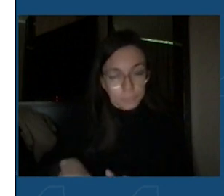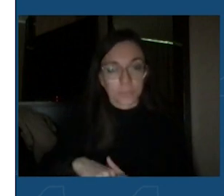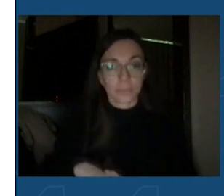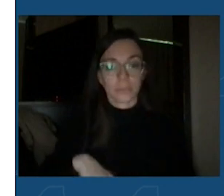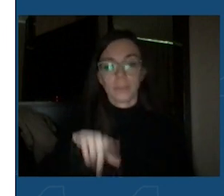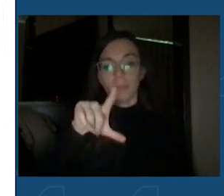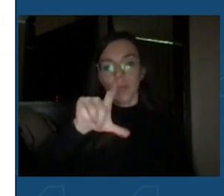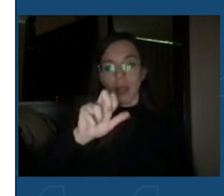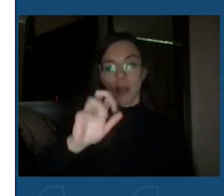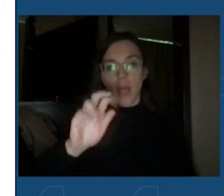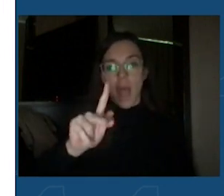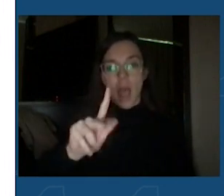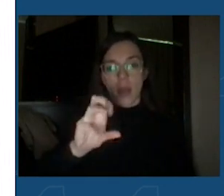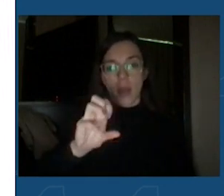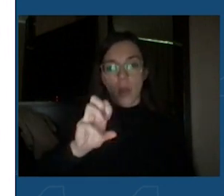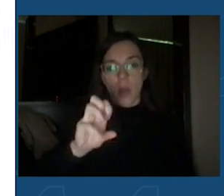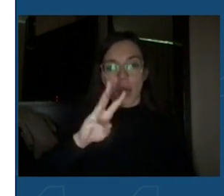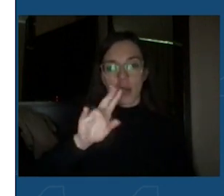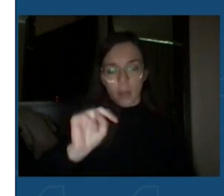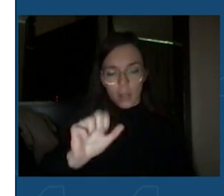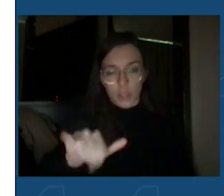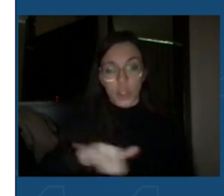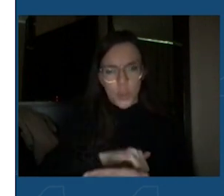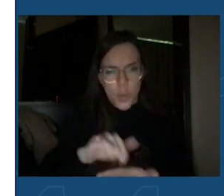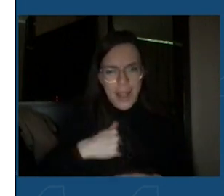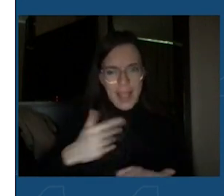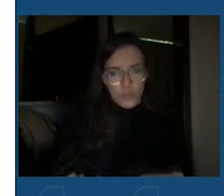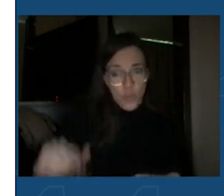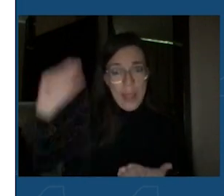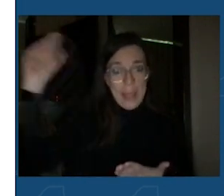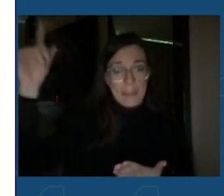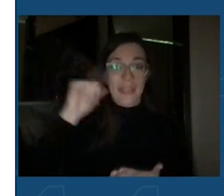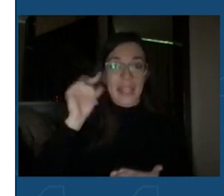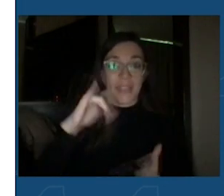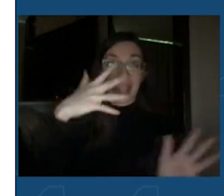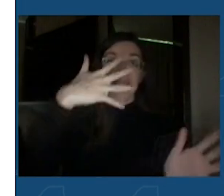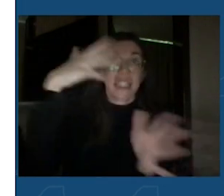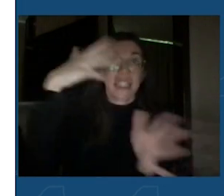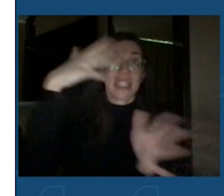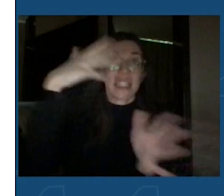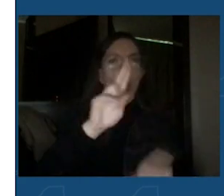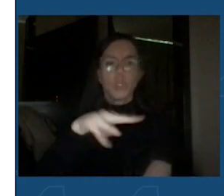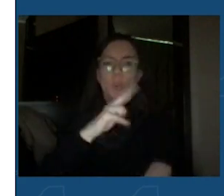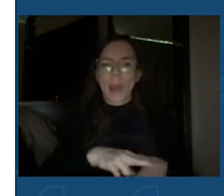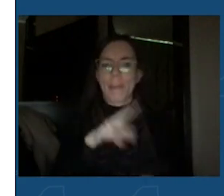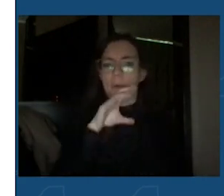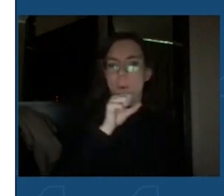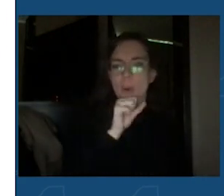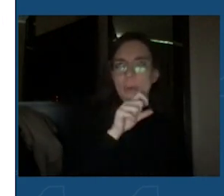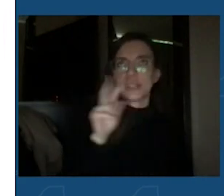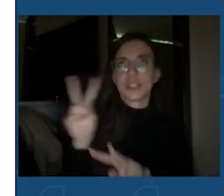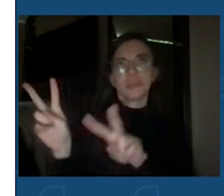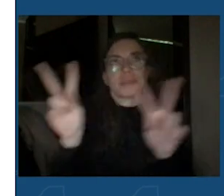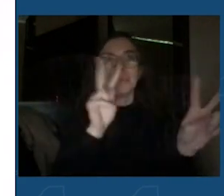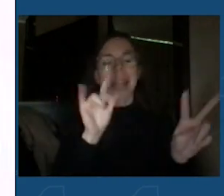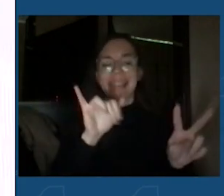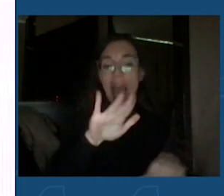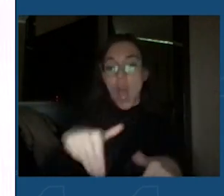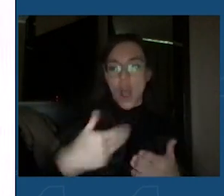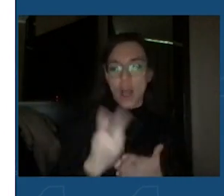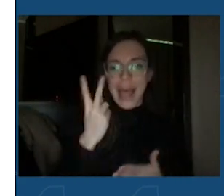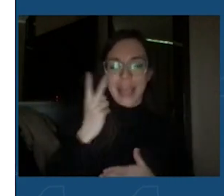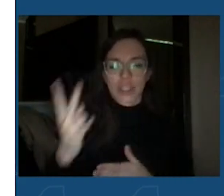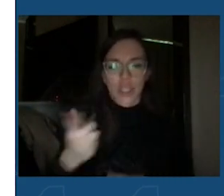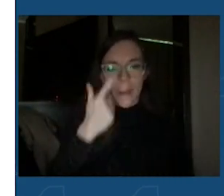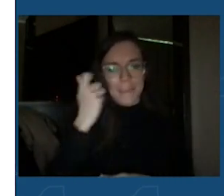where I was born. I grew up thinking that the skies were orange because that's all I saw with the discharge building out from the